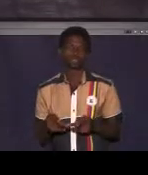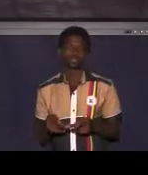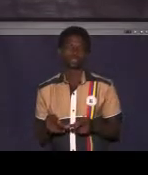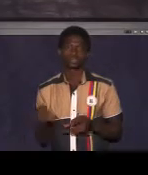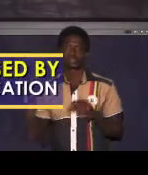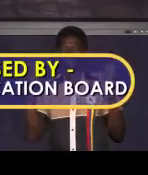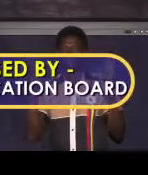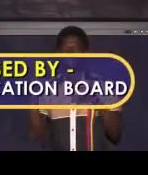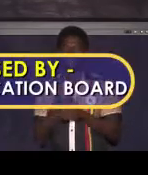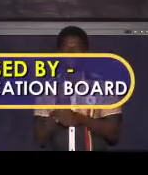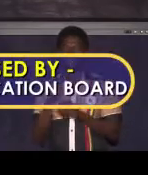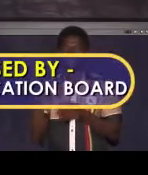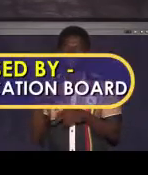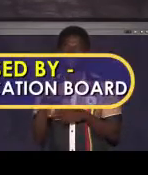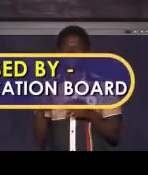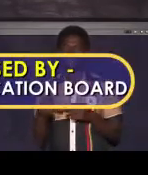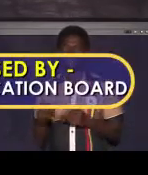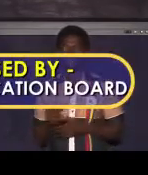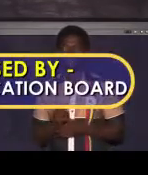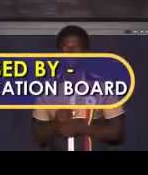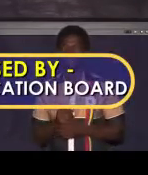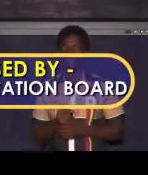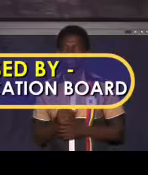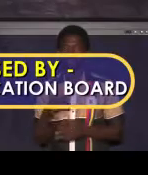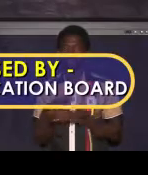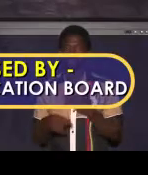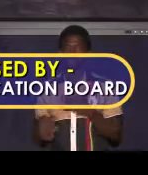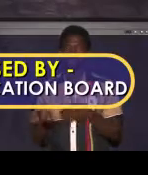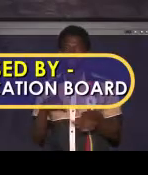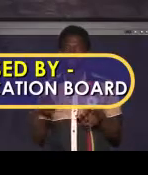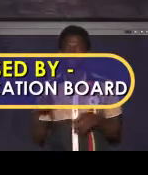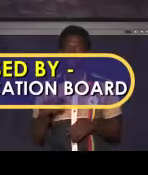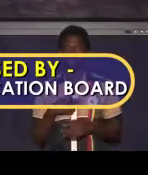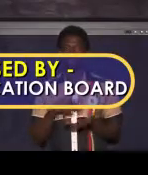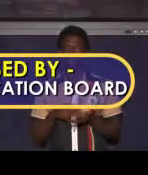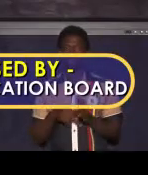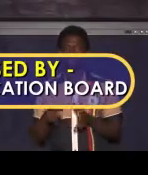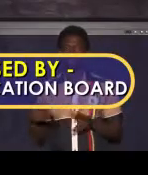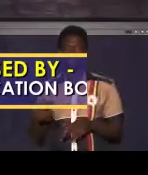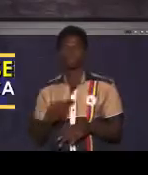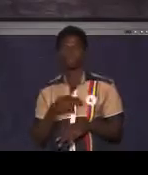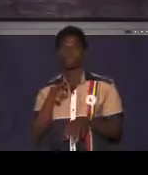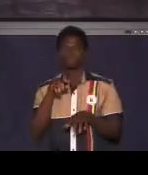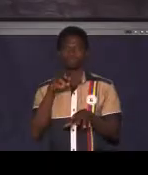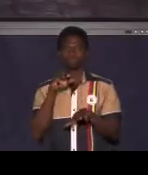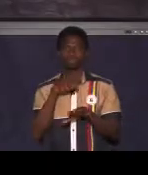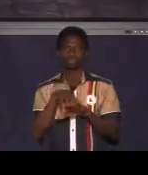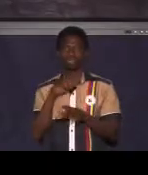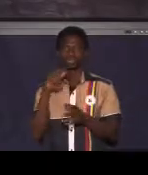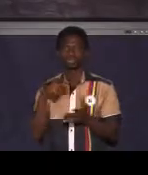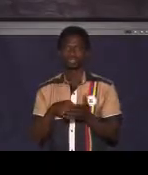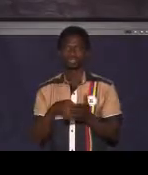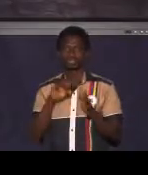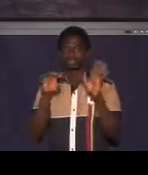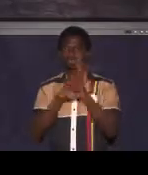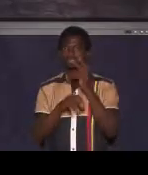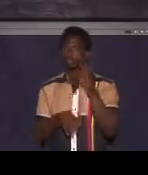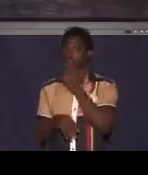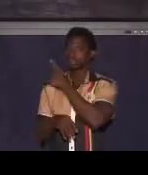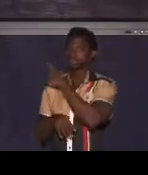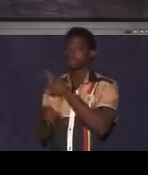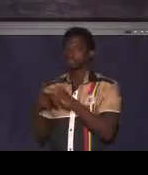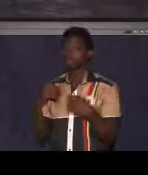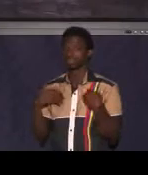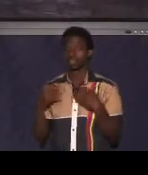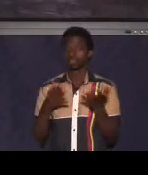that. Air takes up space. What do we mean? Let's look at these pictures we